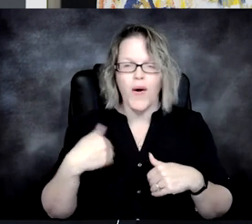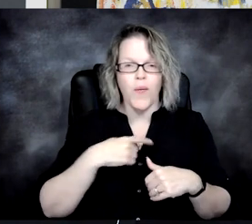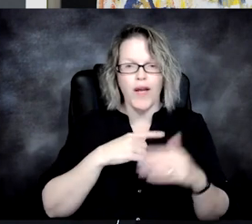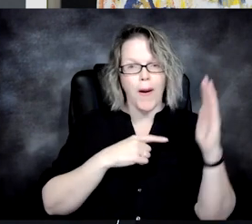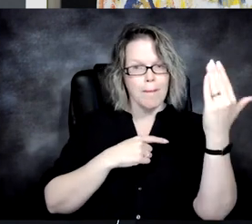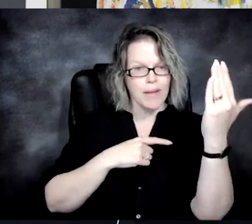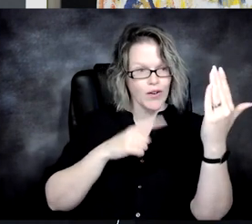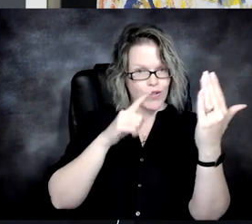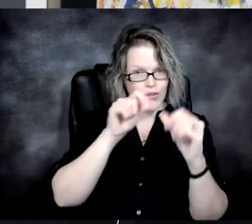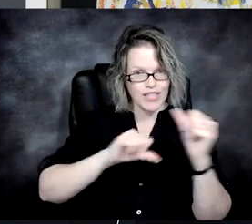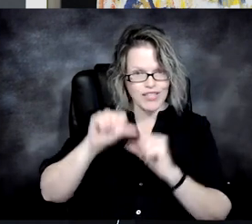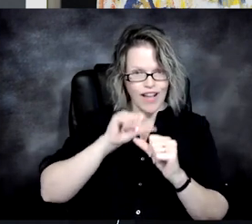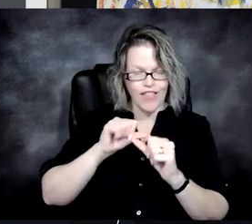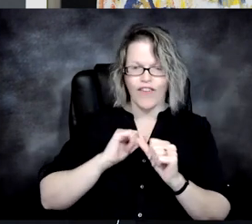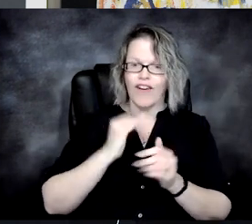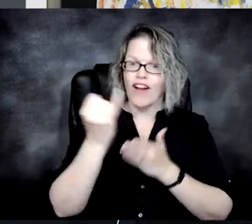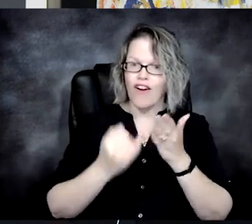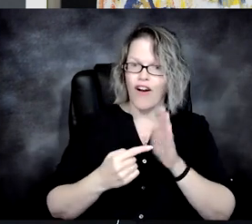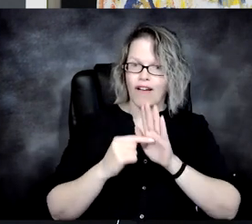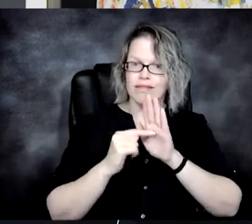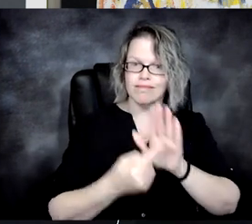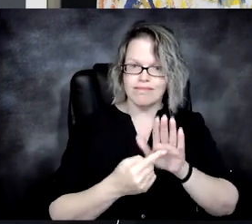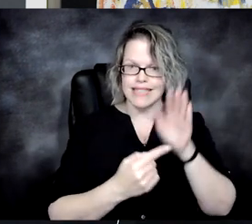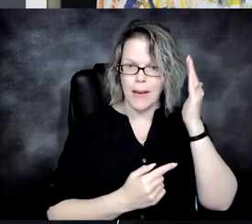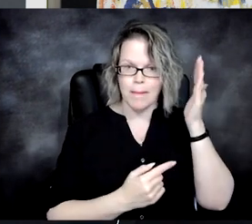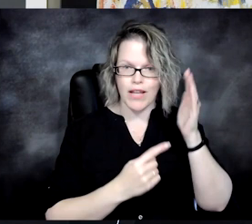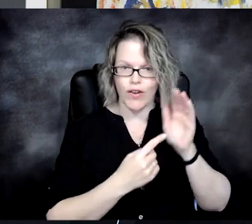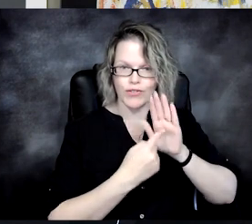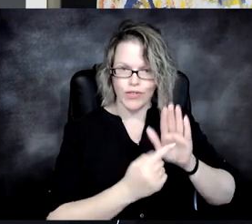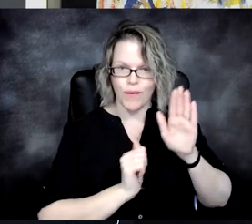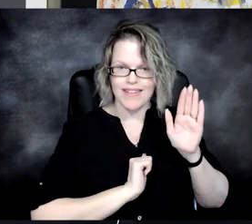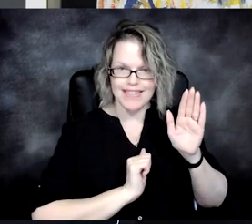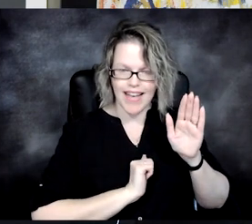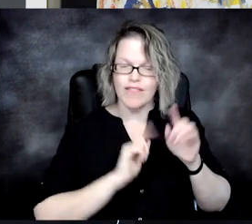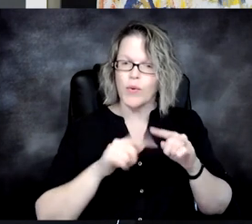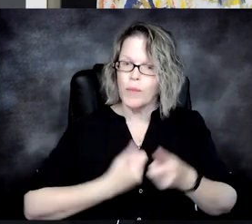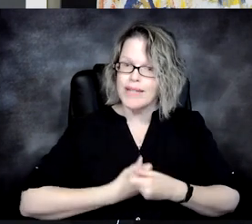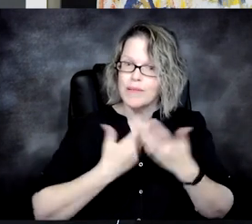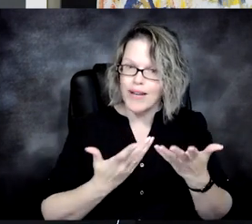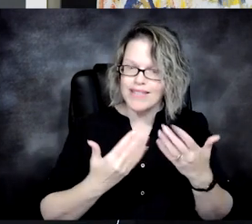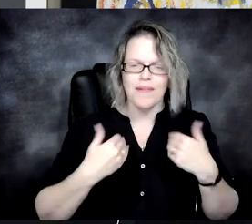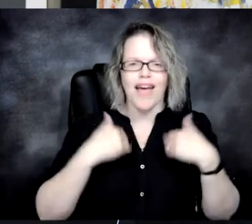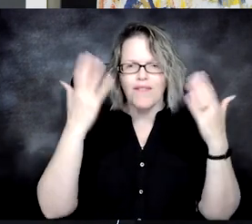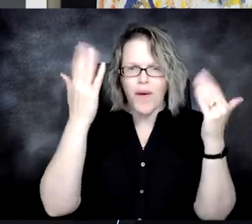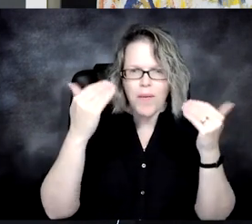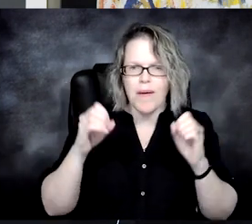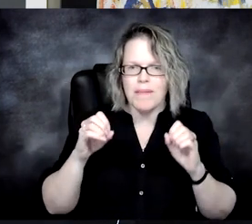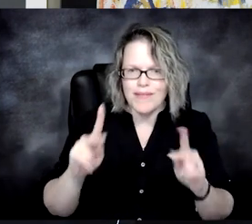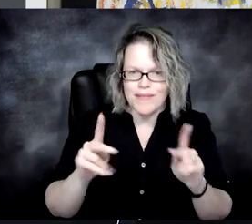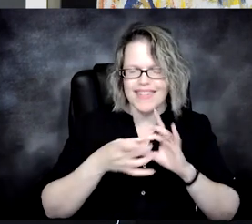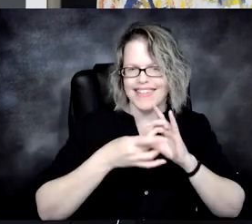each other, and our art is a mirror of ourselves. And when we are expressing, we have hope, we have opportunity, and we